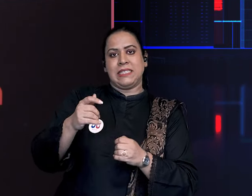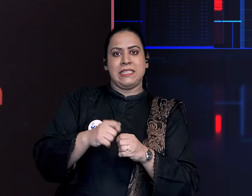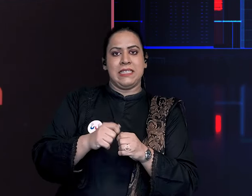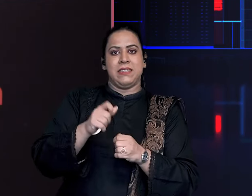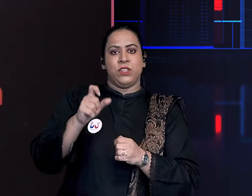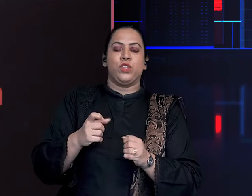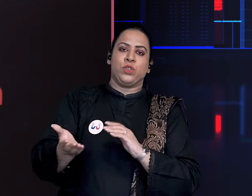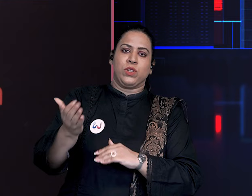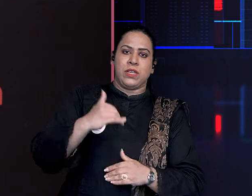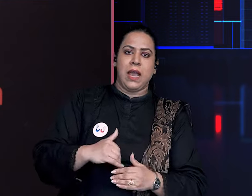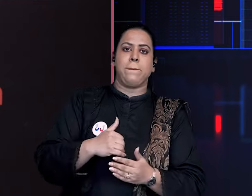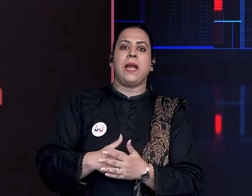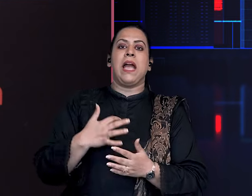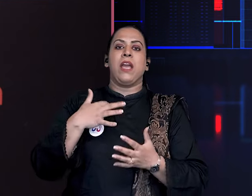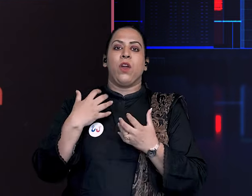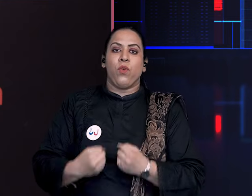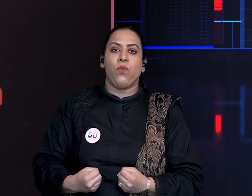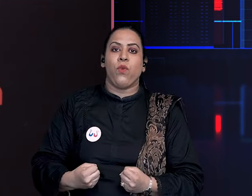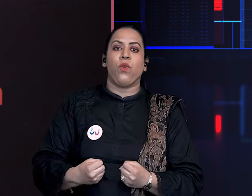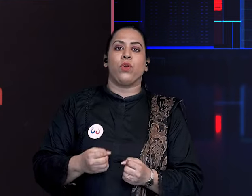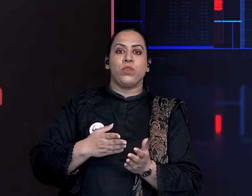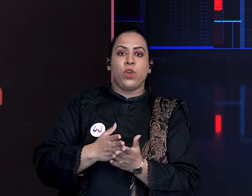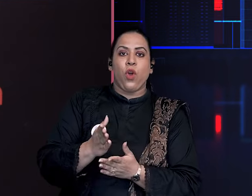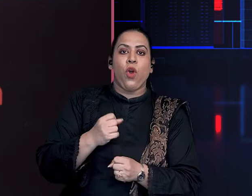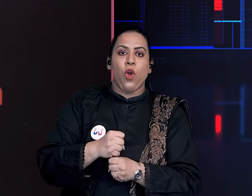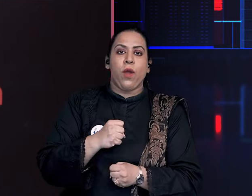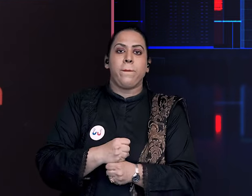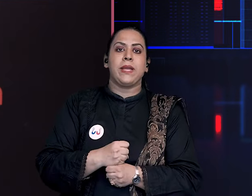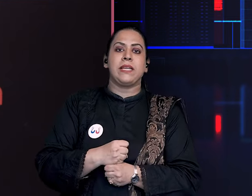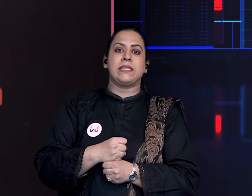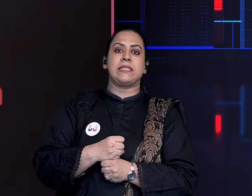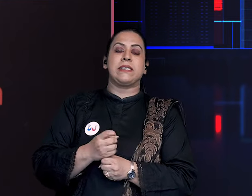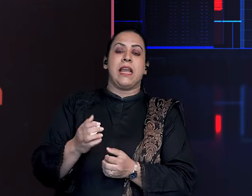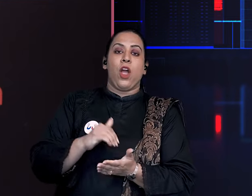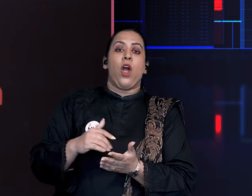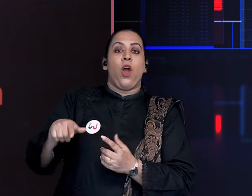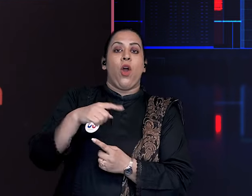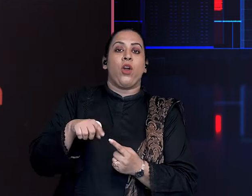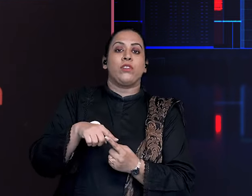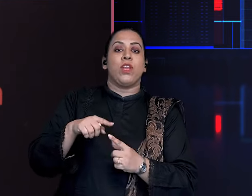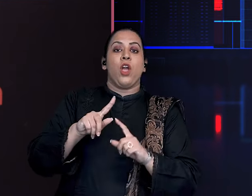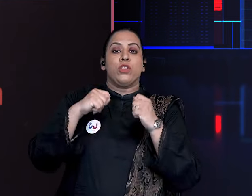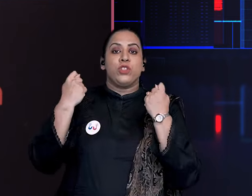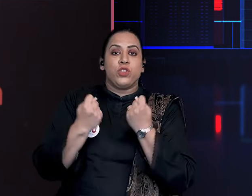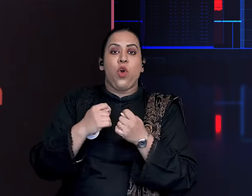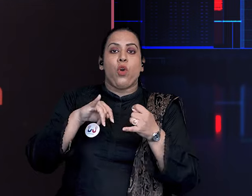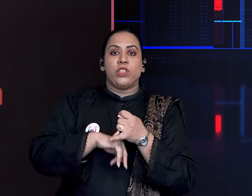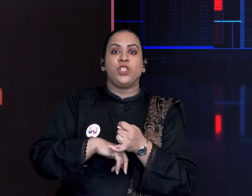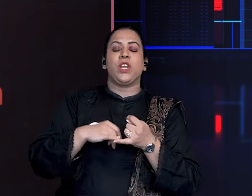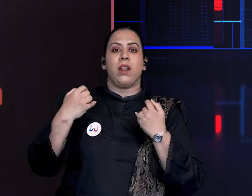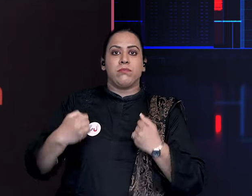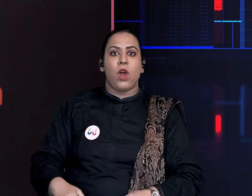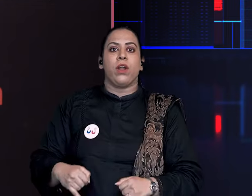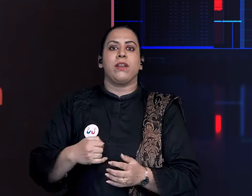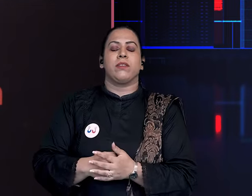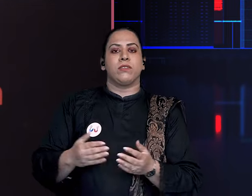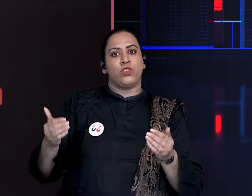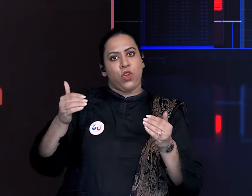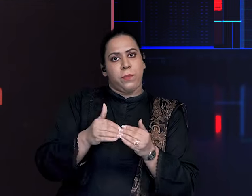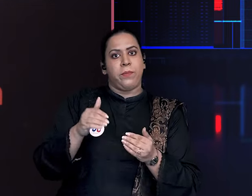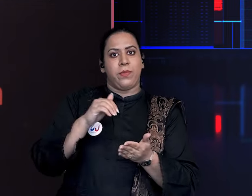the questions that are going to come out from the film, the statements that are going to come out from the film, the questions that will make